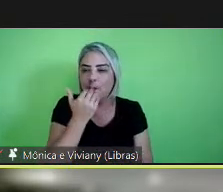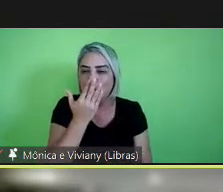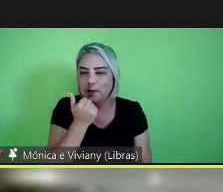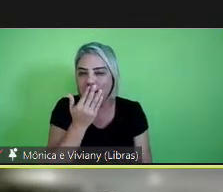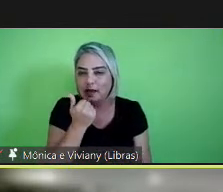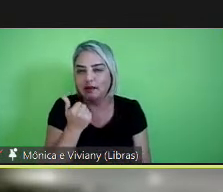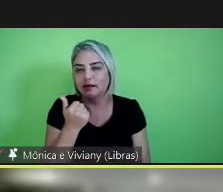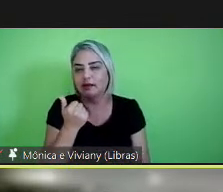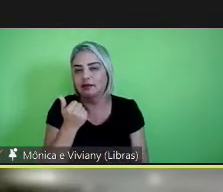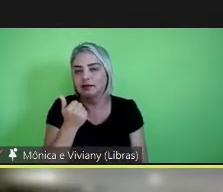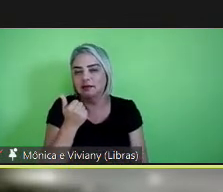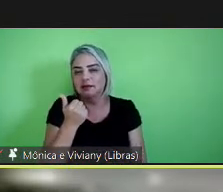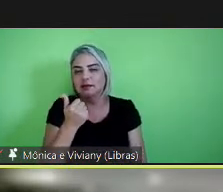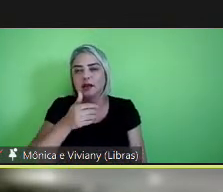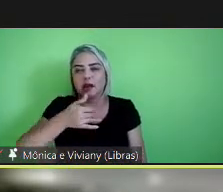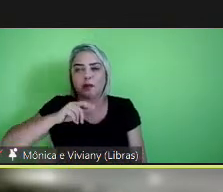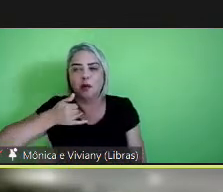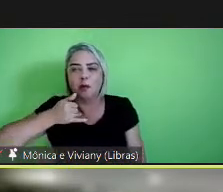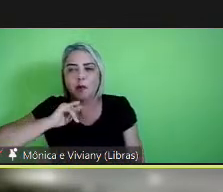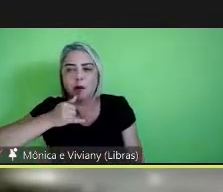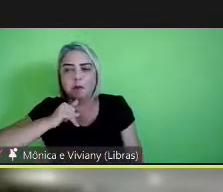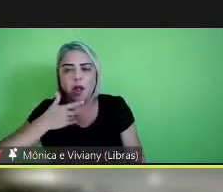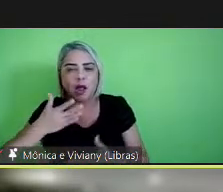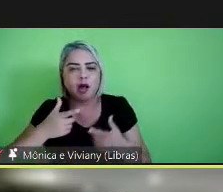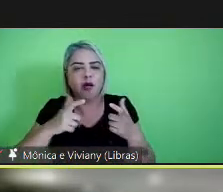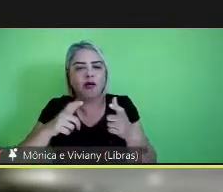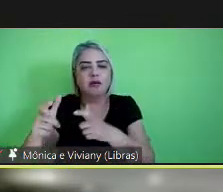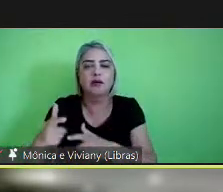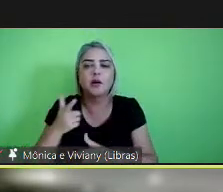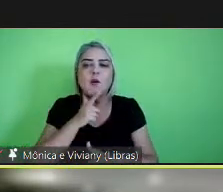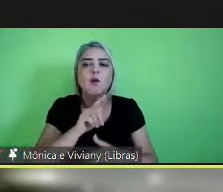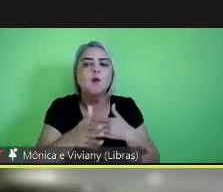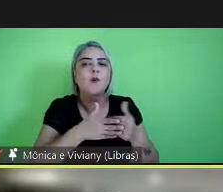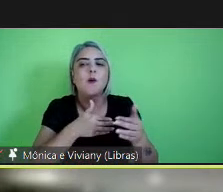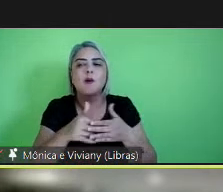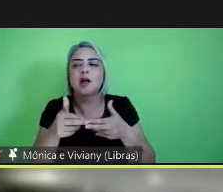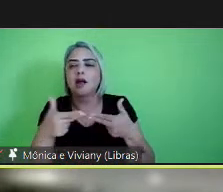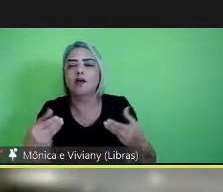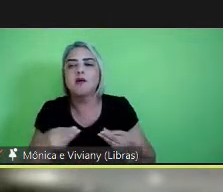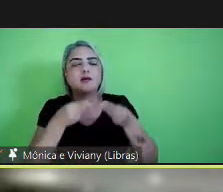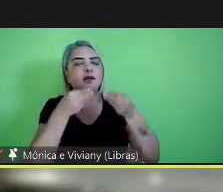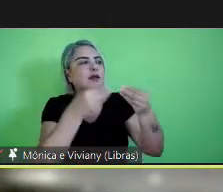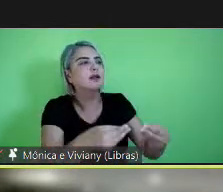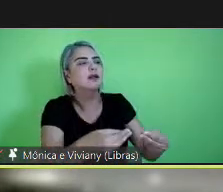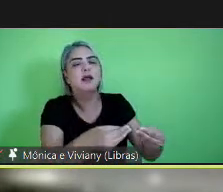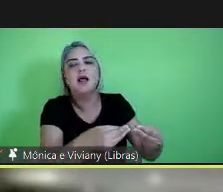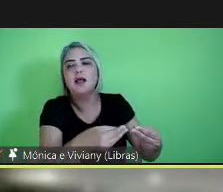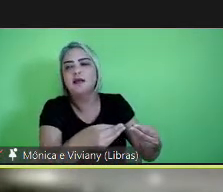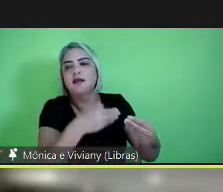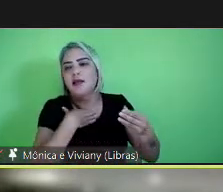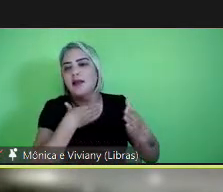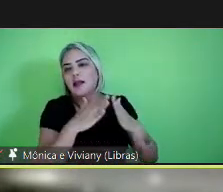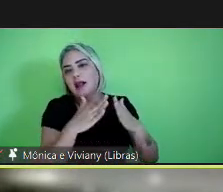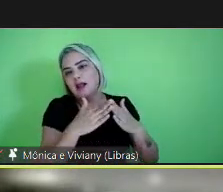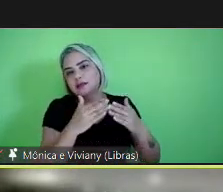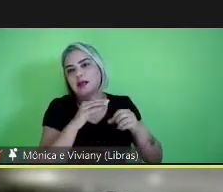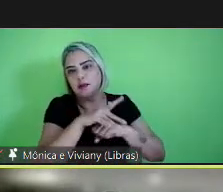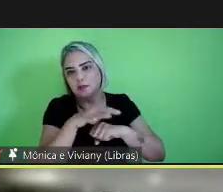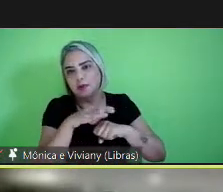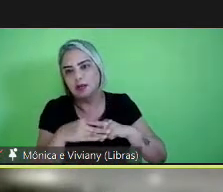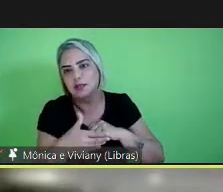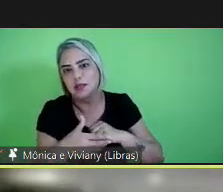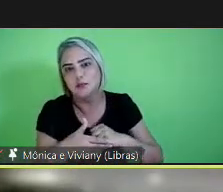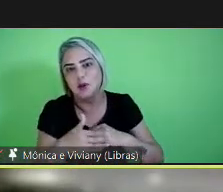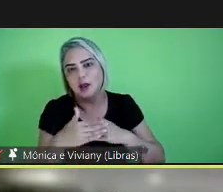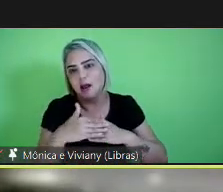that's at home. You can get virtually anything delivered to your homes these days, and obviously the pandemic has exacerbated that in terms of home